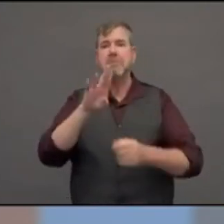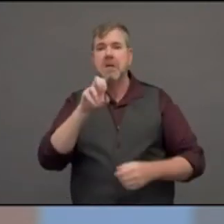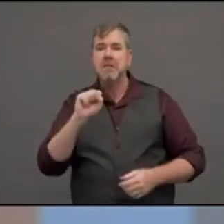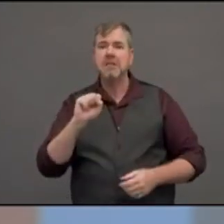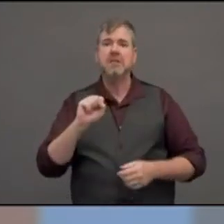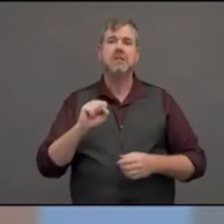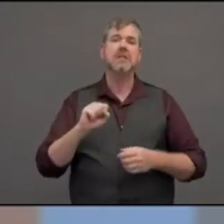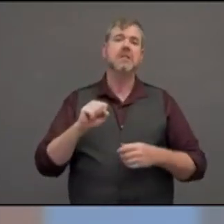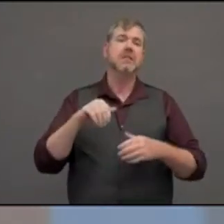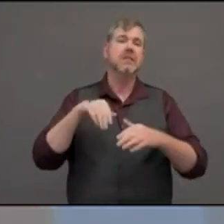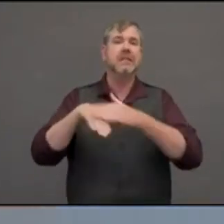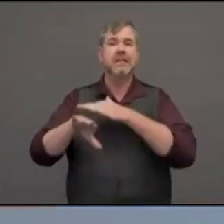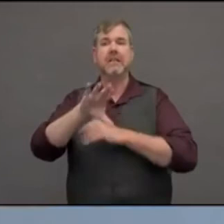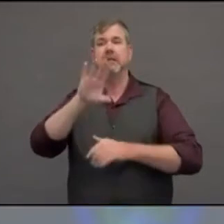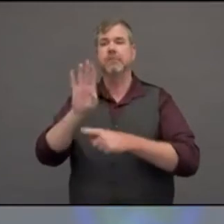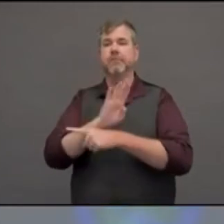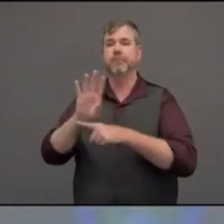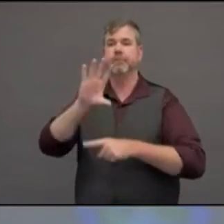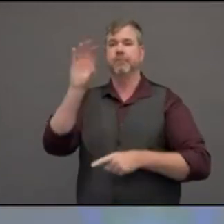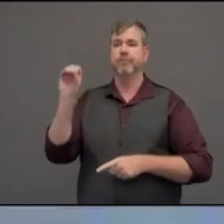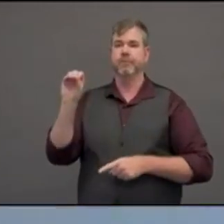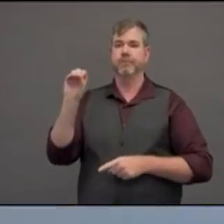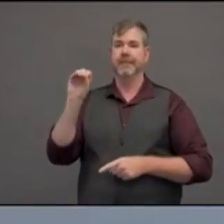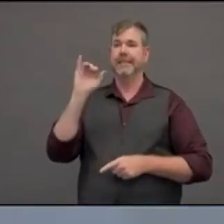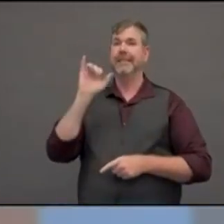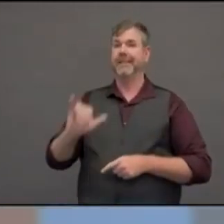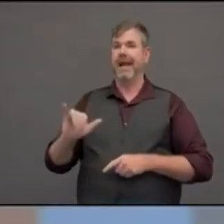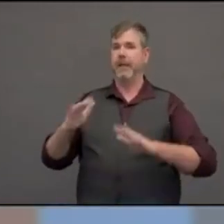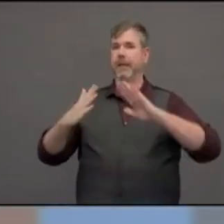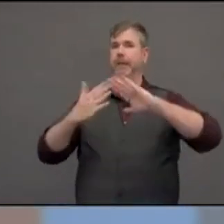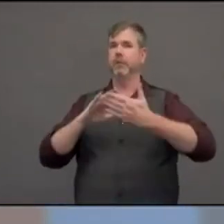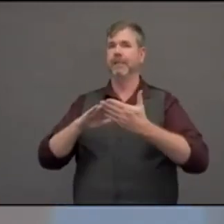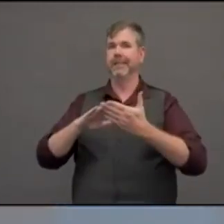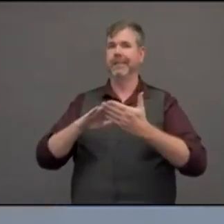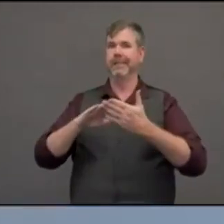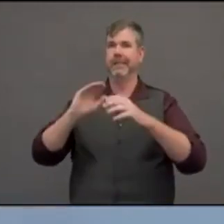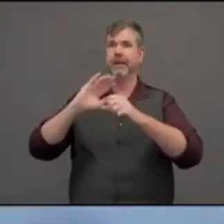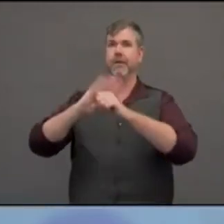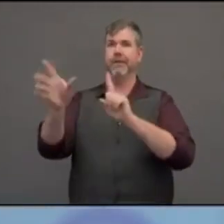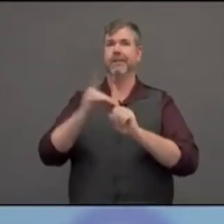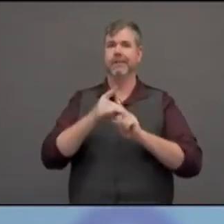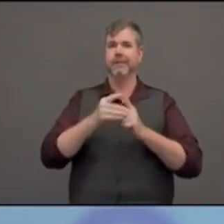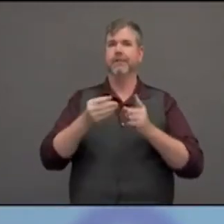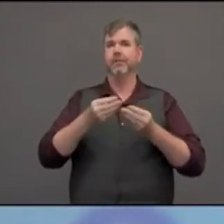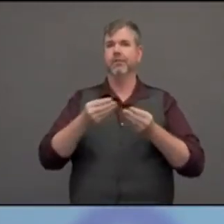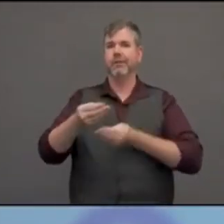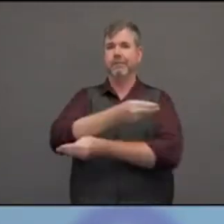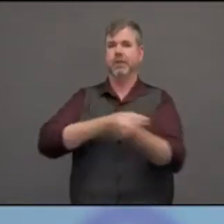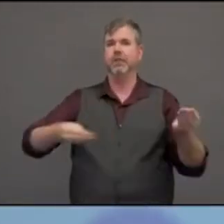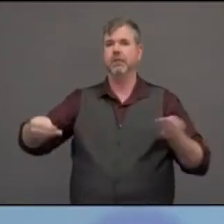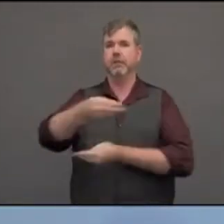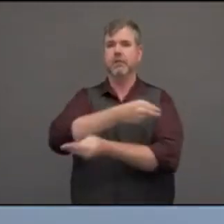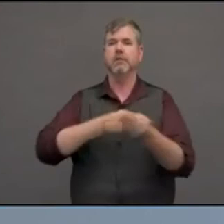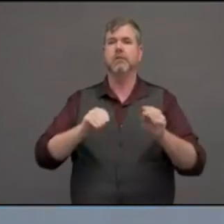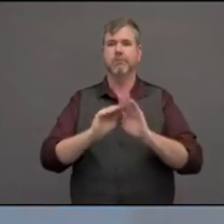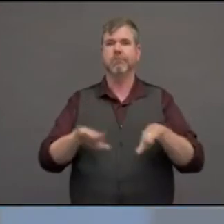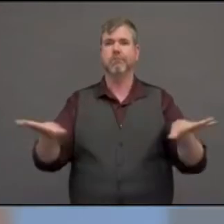community transmission means. It means we can't trace it back to a known positive case or a close